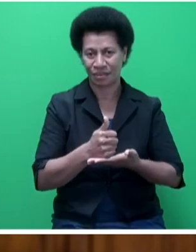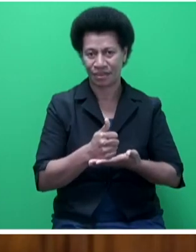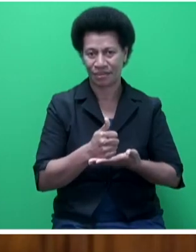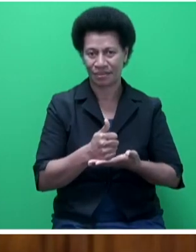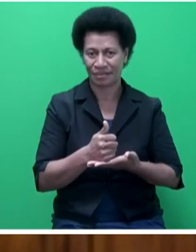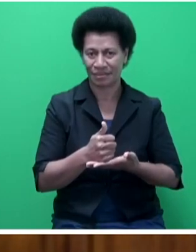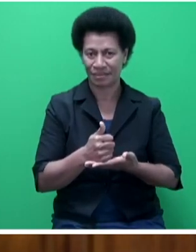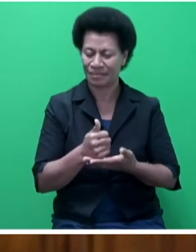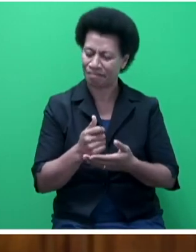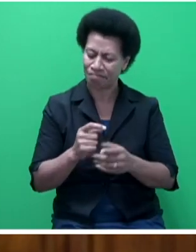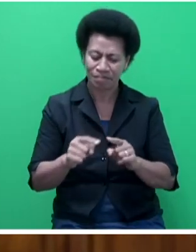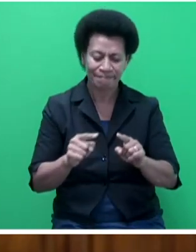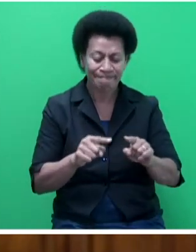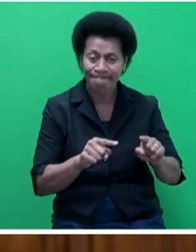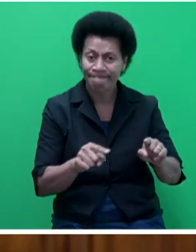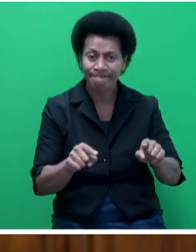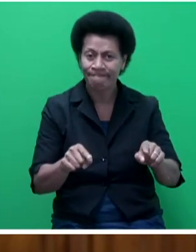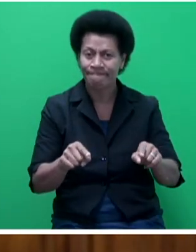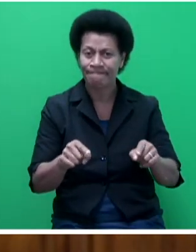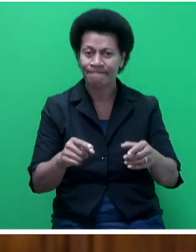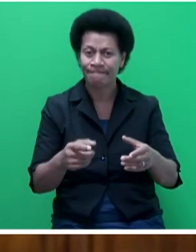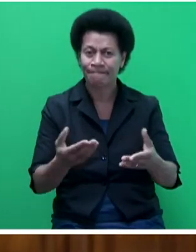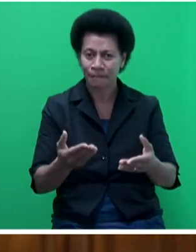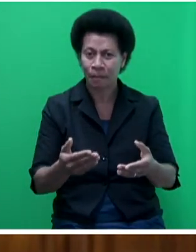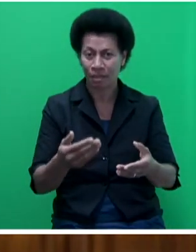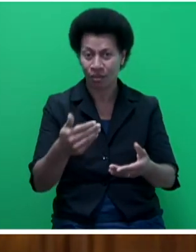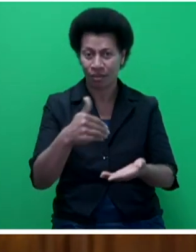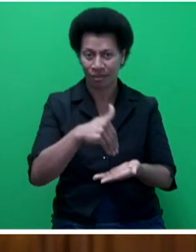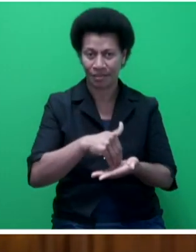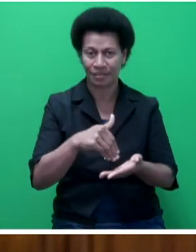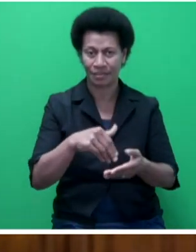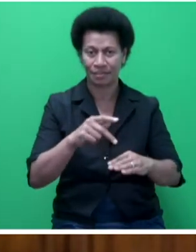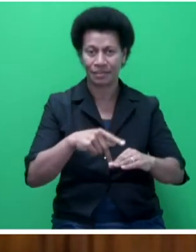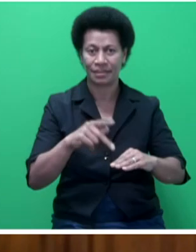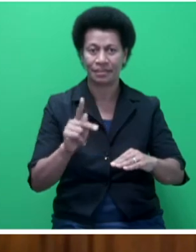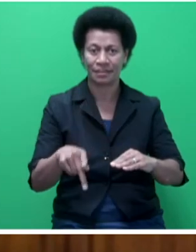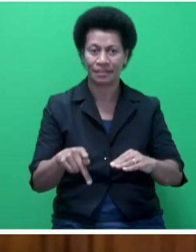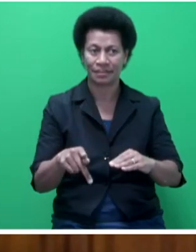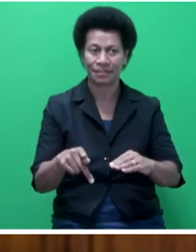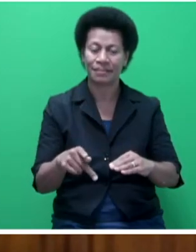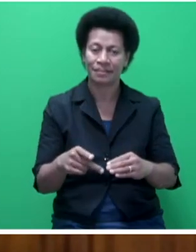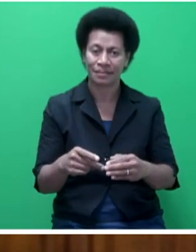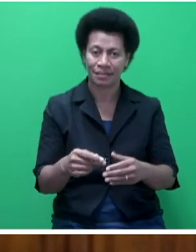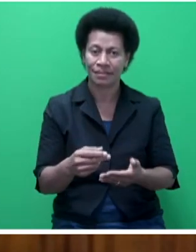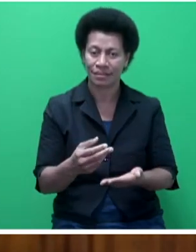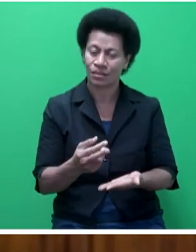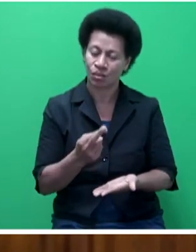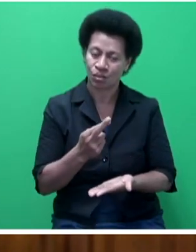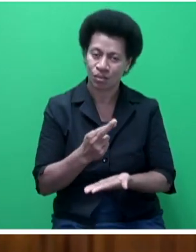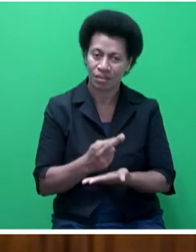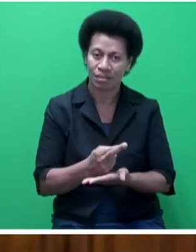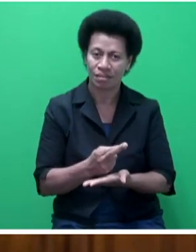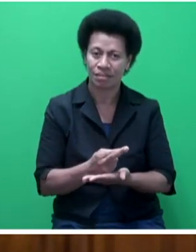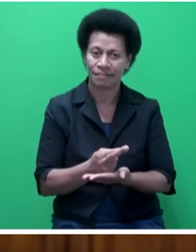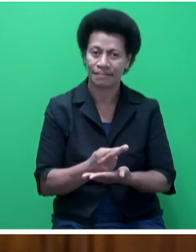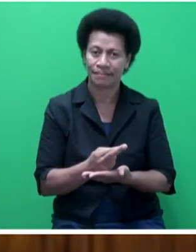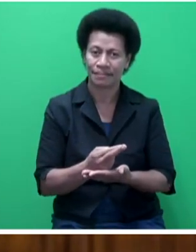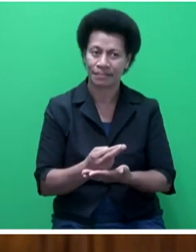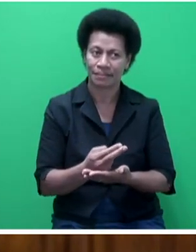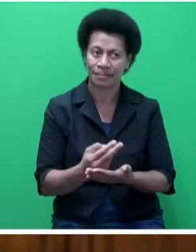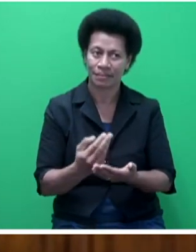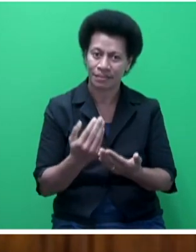capacities for my passage to this august Parliament. I am truly indebted to all those who